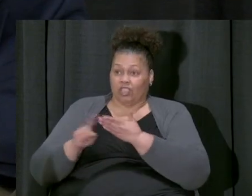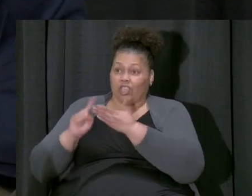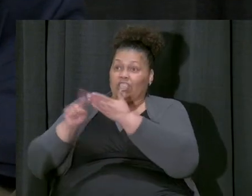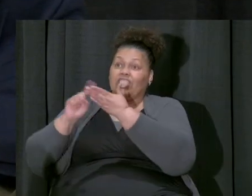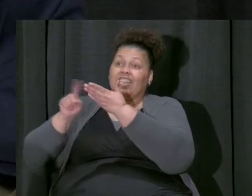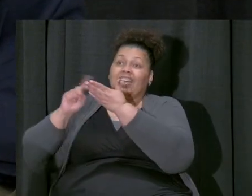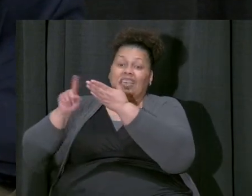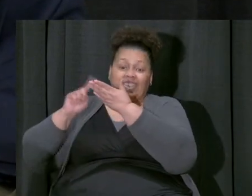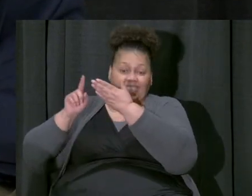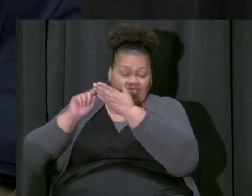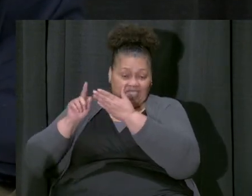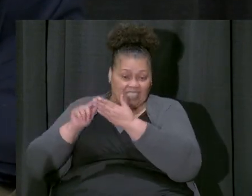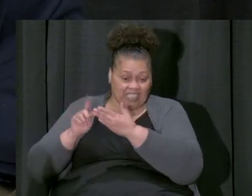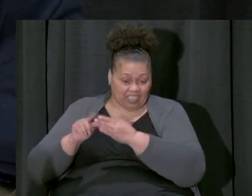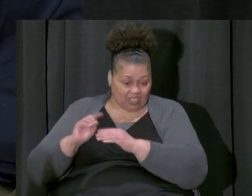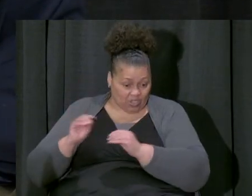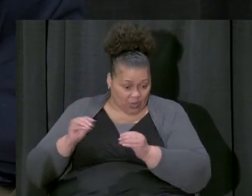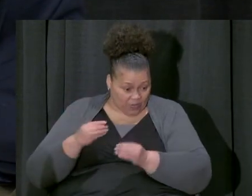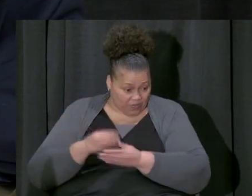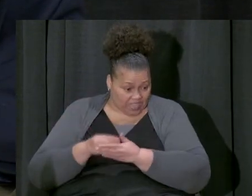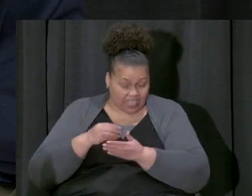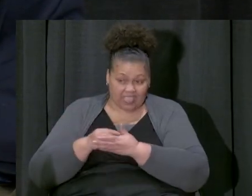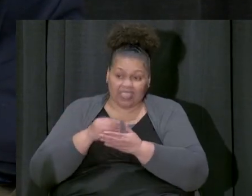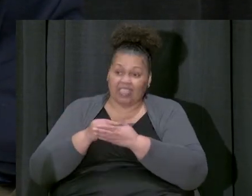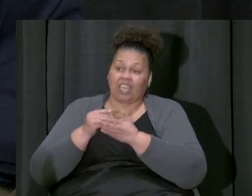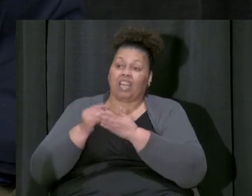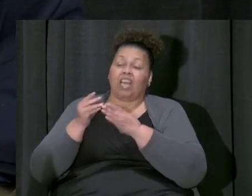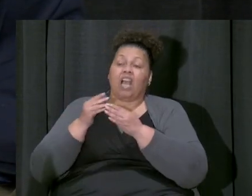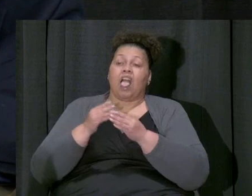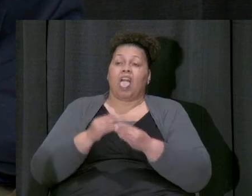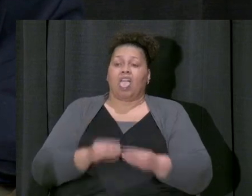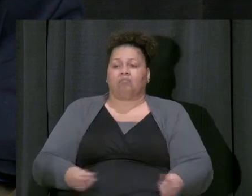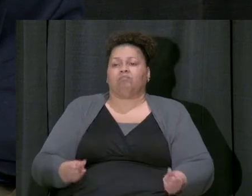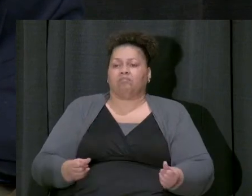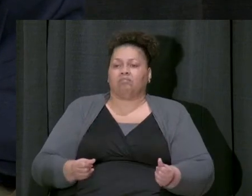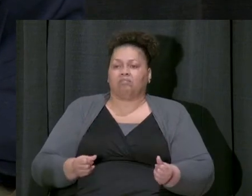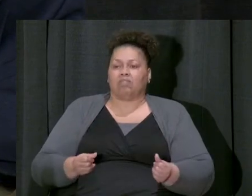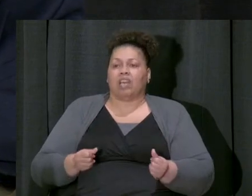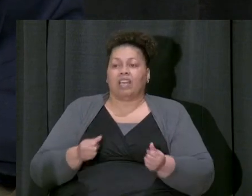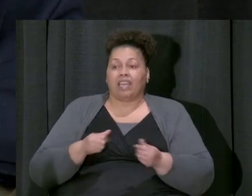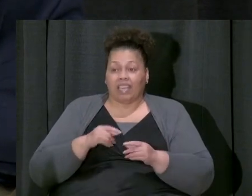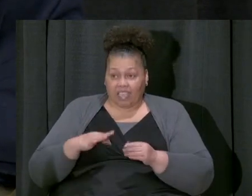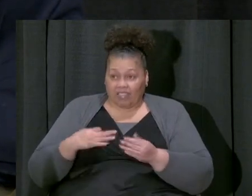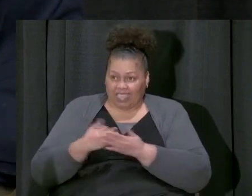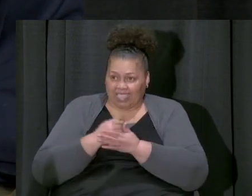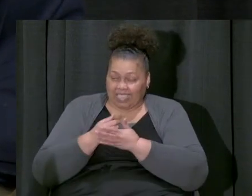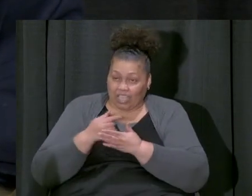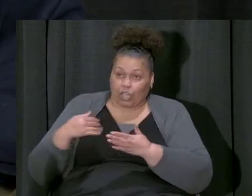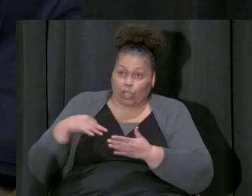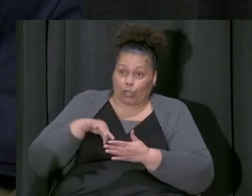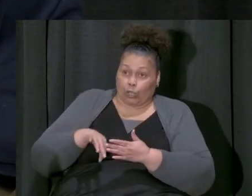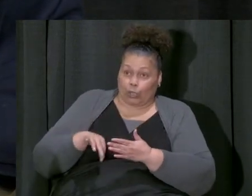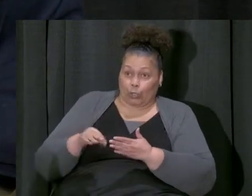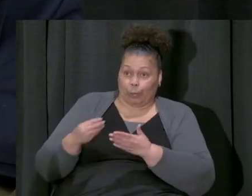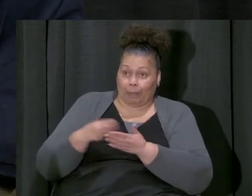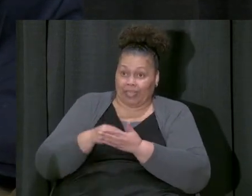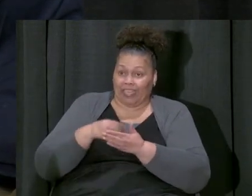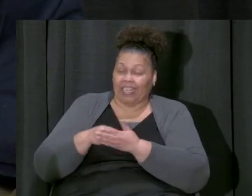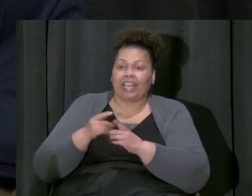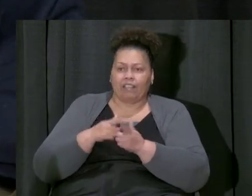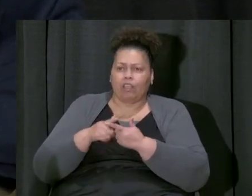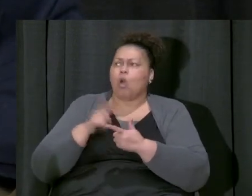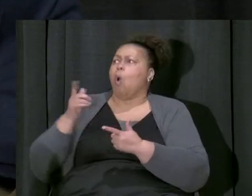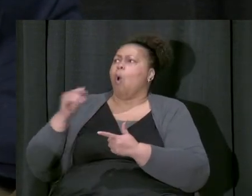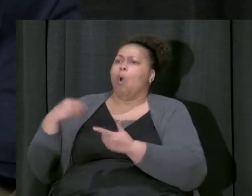no funding, and then once it makes money, it's over here, and you get funding over an industry. And here's where all the ideas die, is